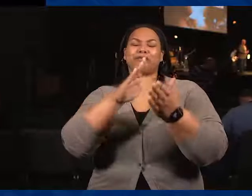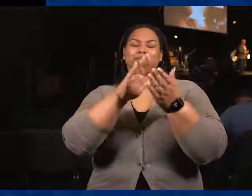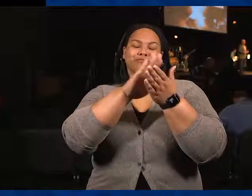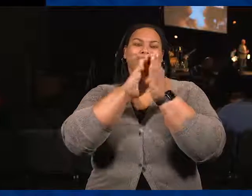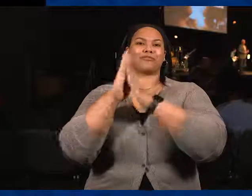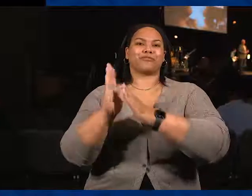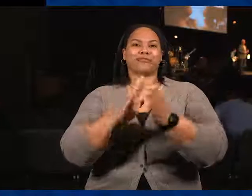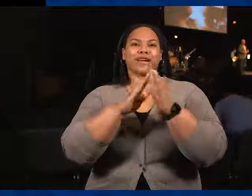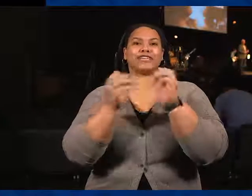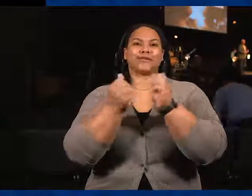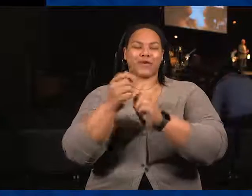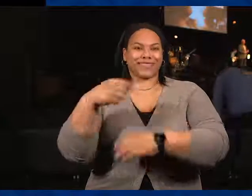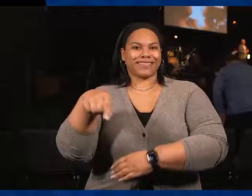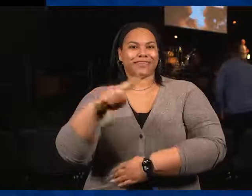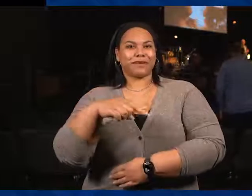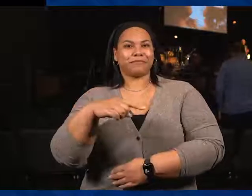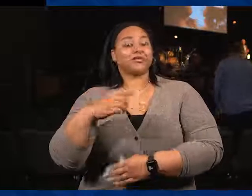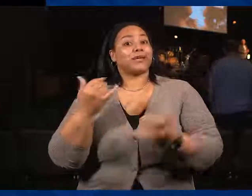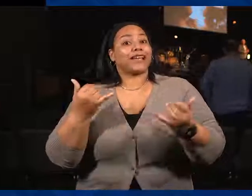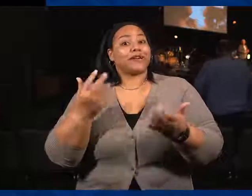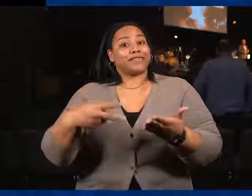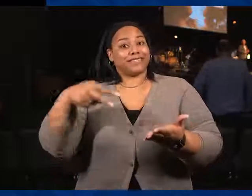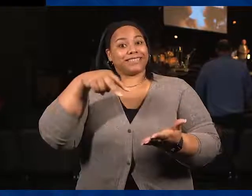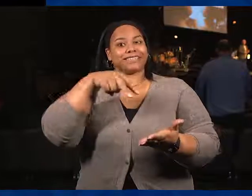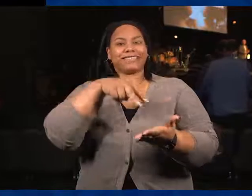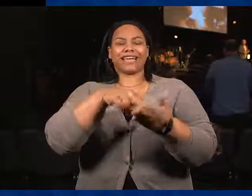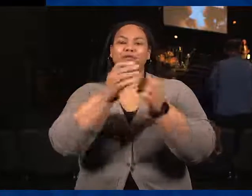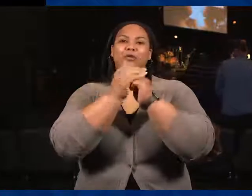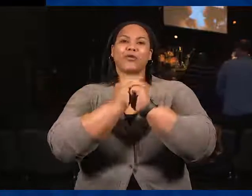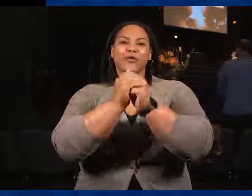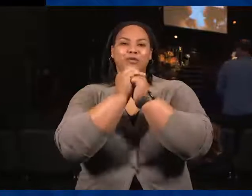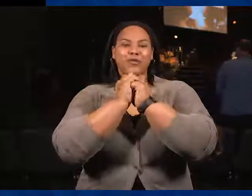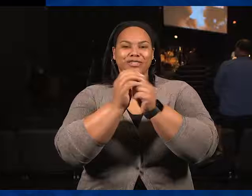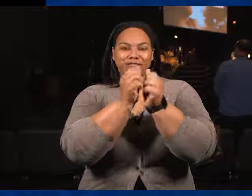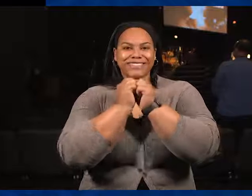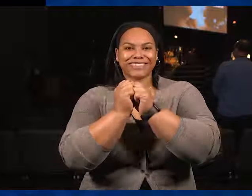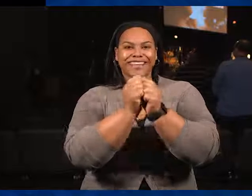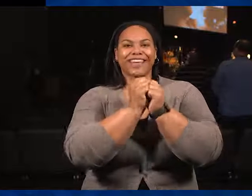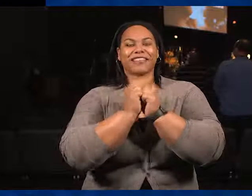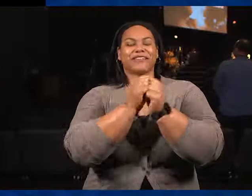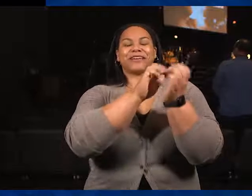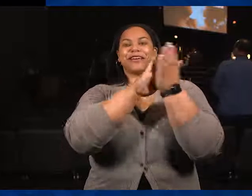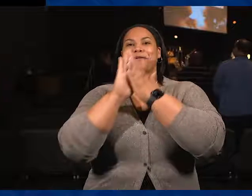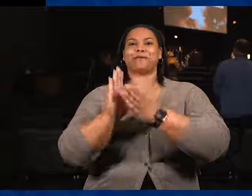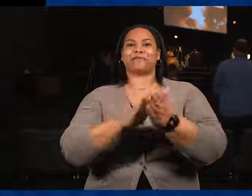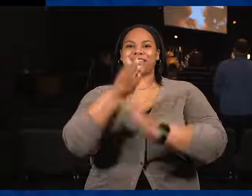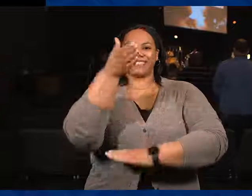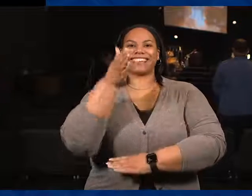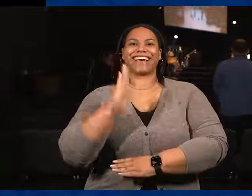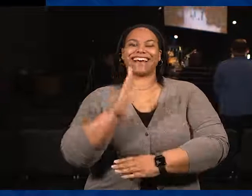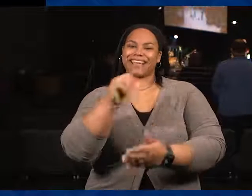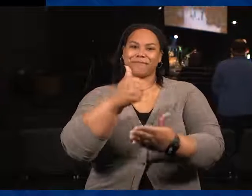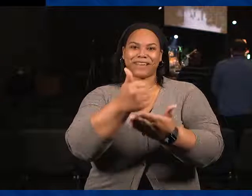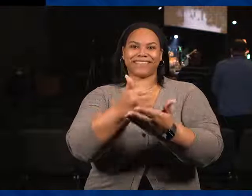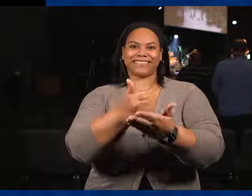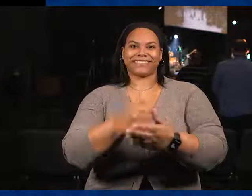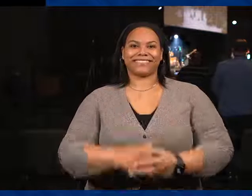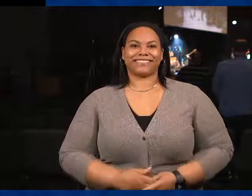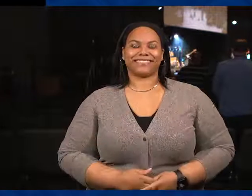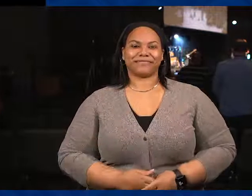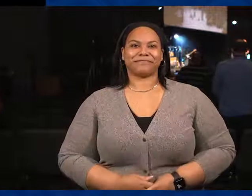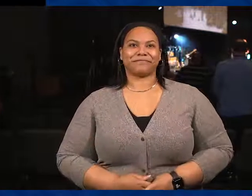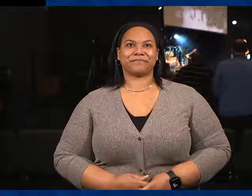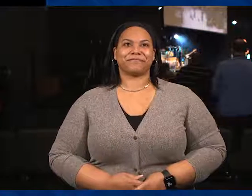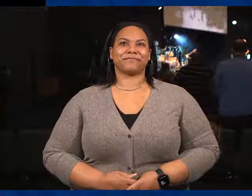stand. Bring everything with you. Let's worship together and let's praise God. Amen.